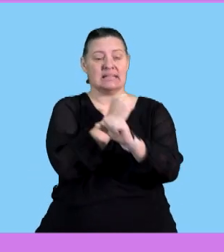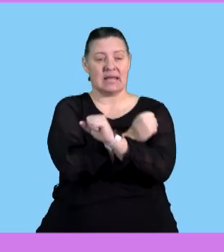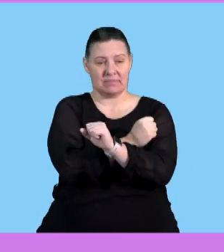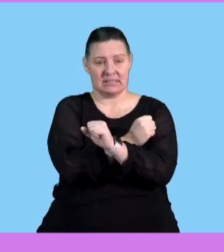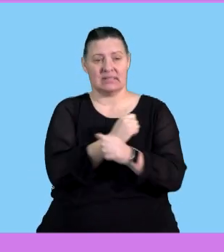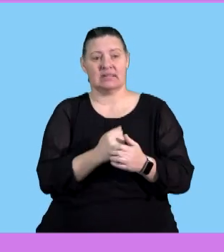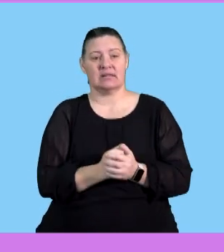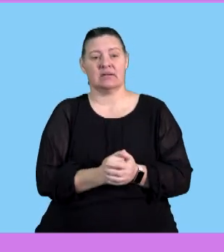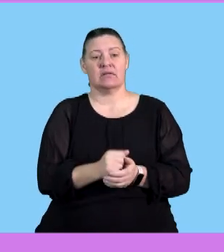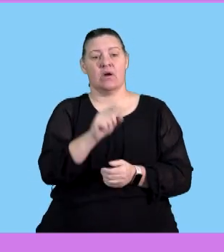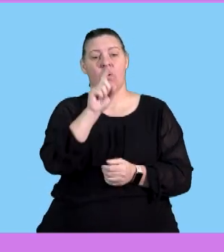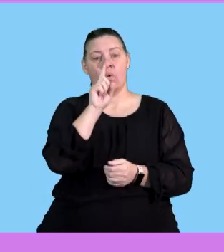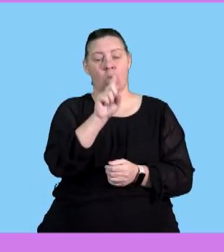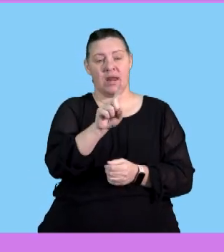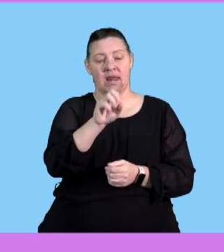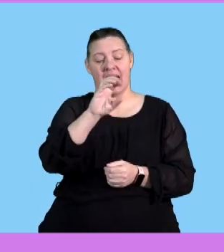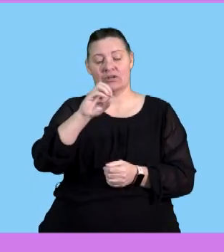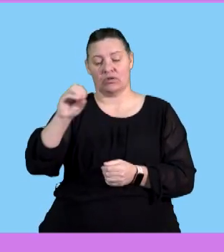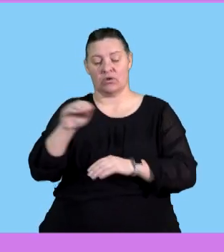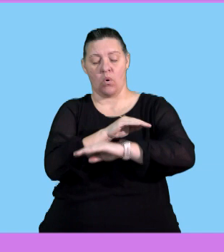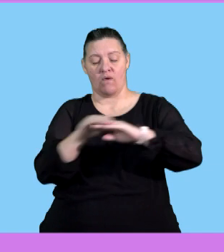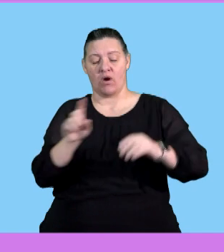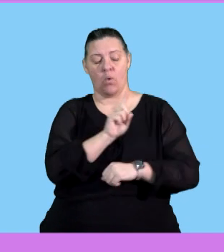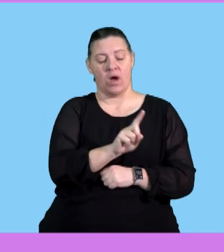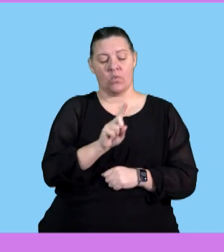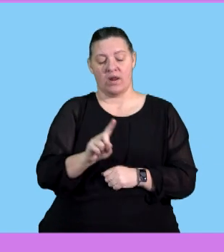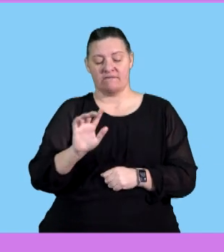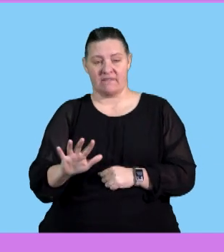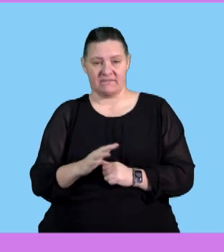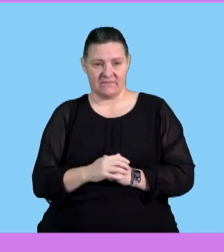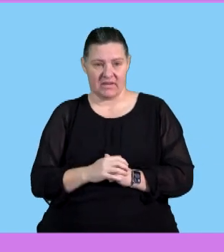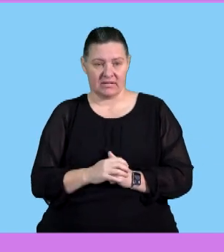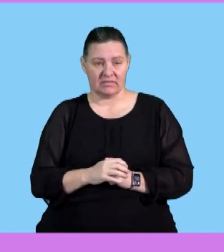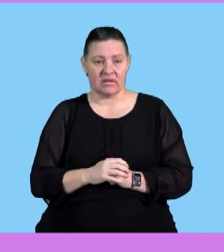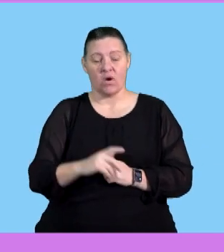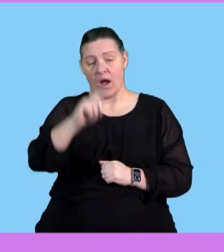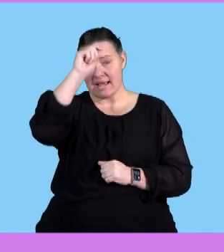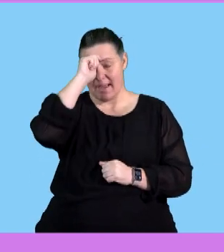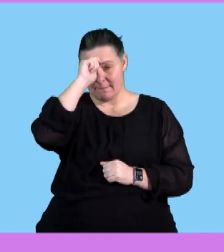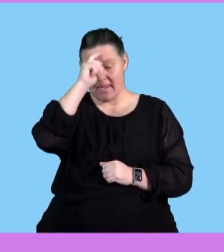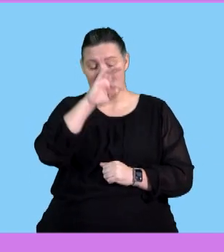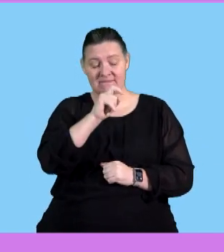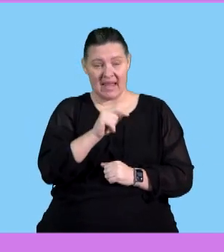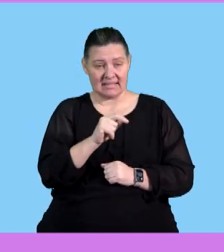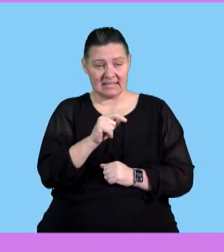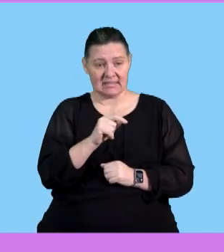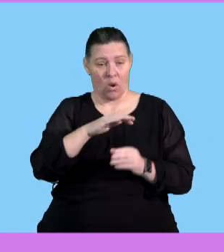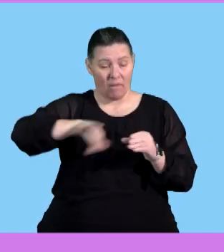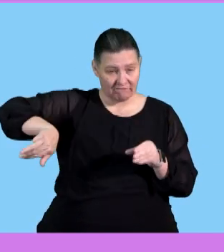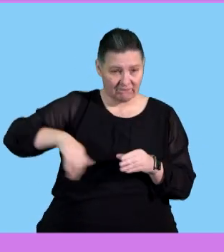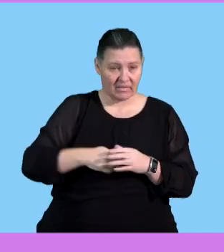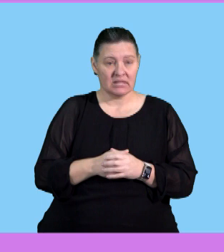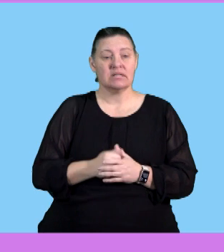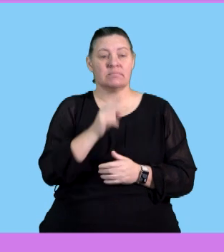say the amount multiplied by 100 over 115. So for a cap